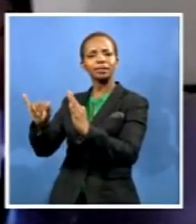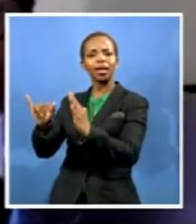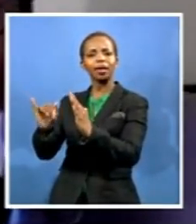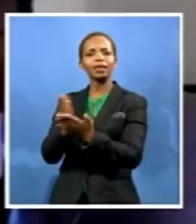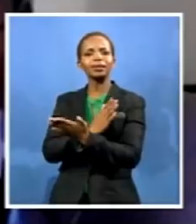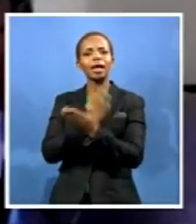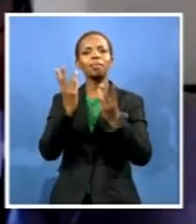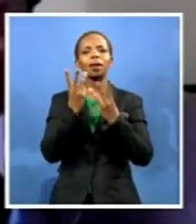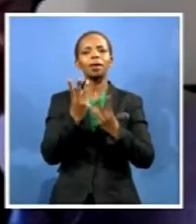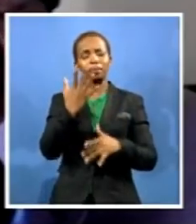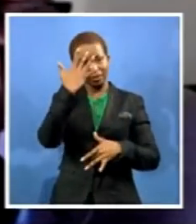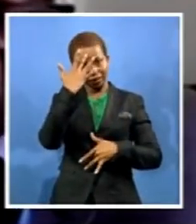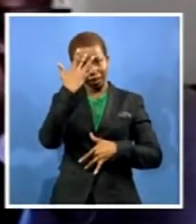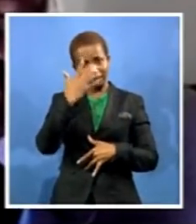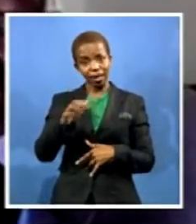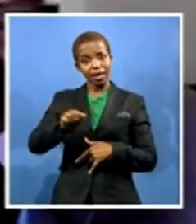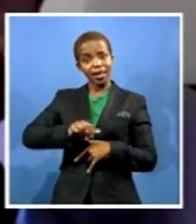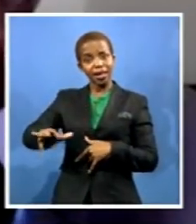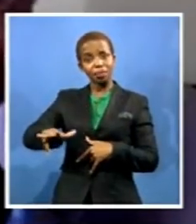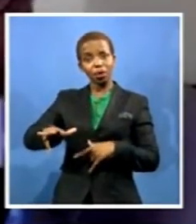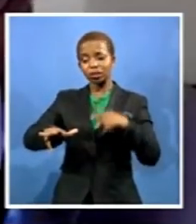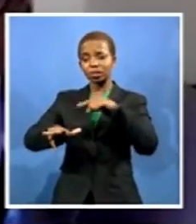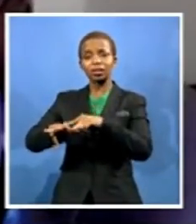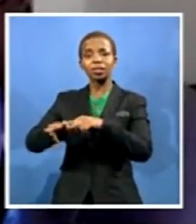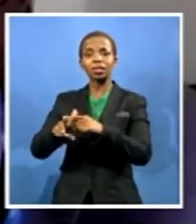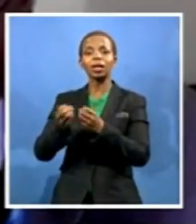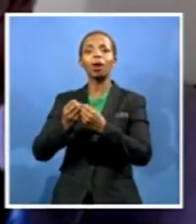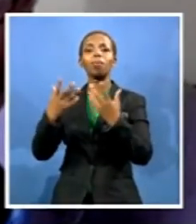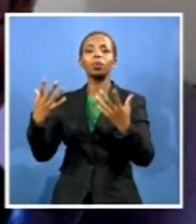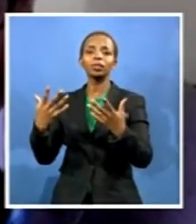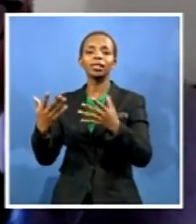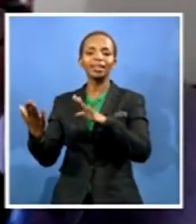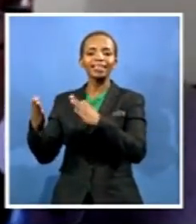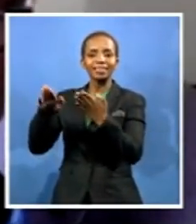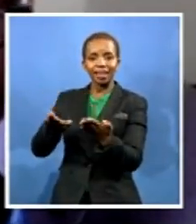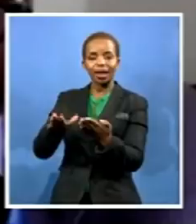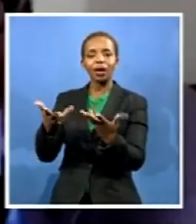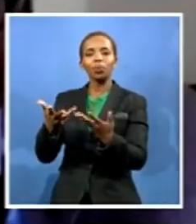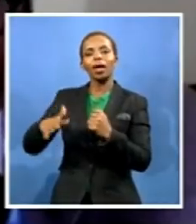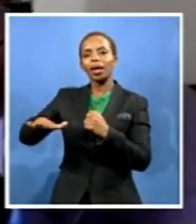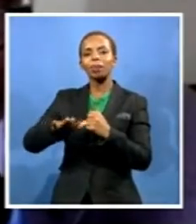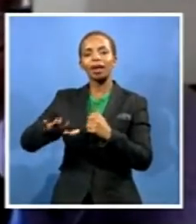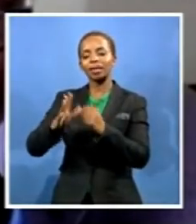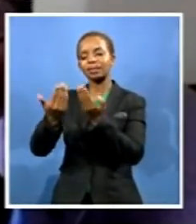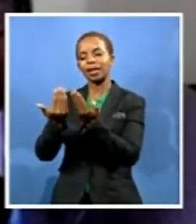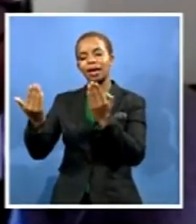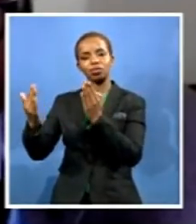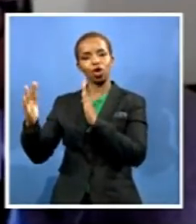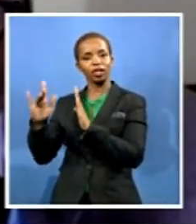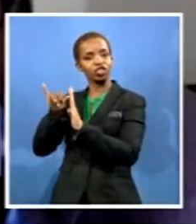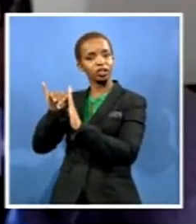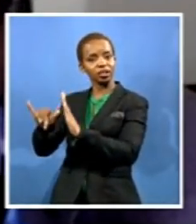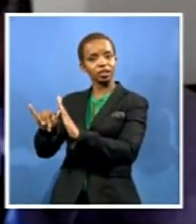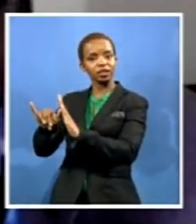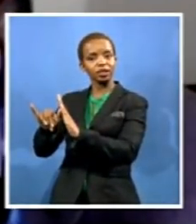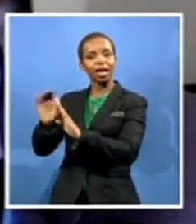die from the isolation centers than the COVID. We need to be clear and communicate that right from the beginning, the reasons